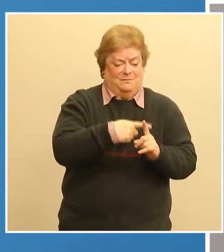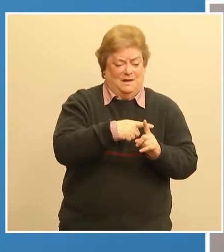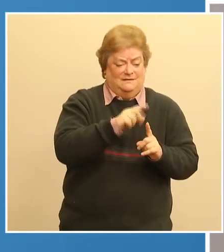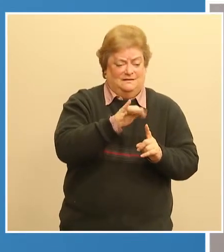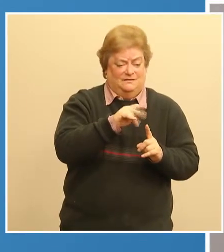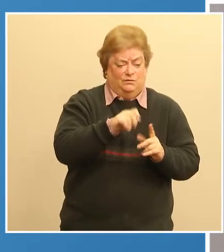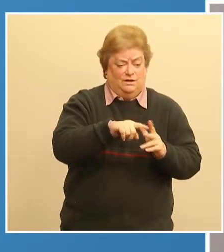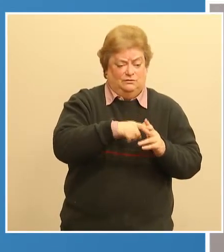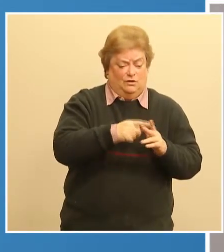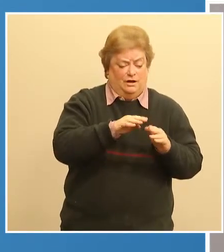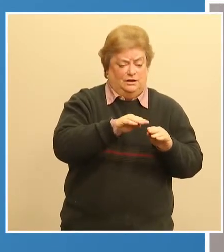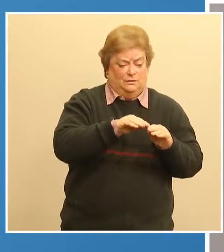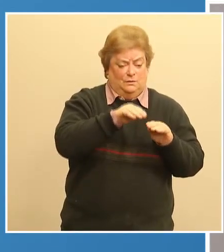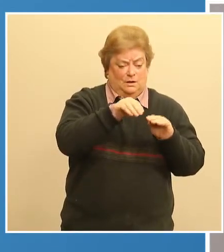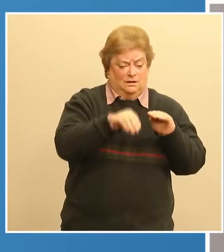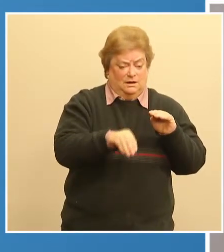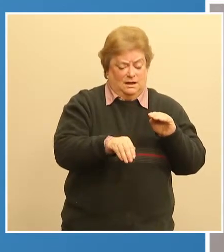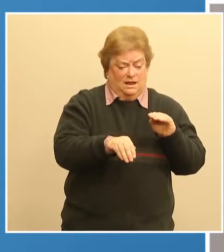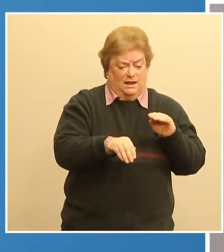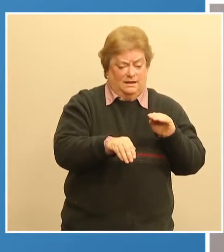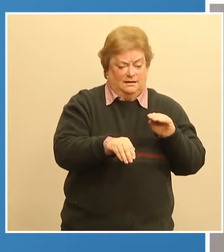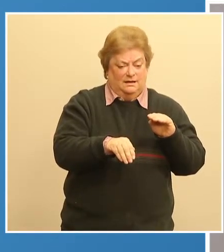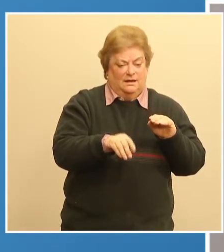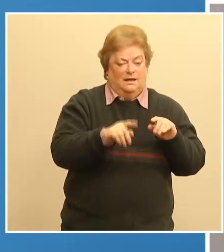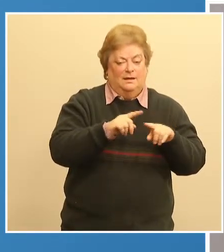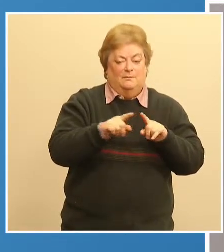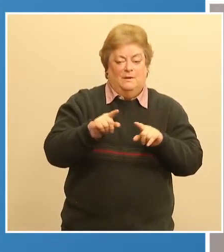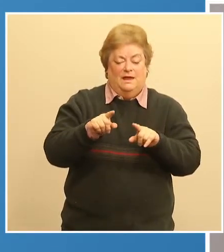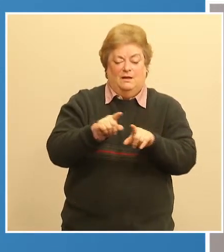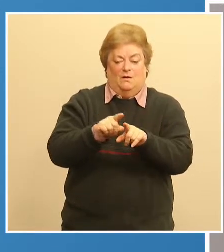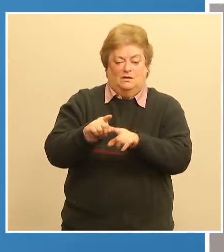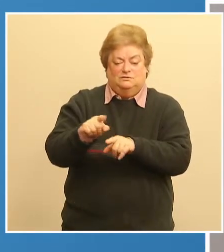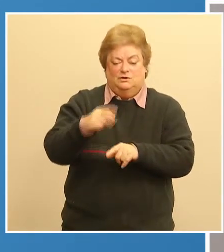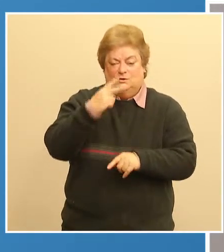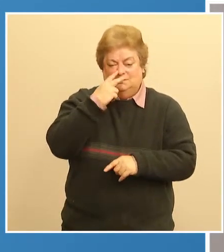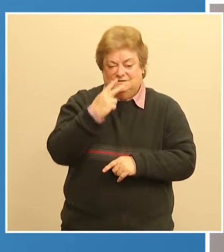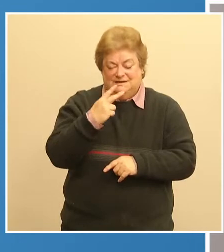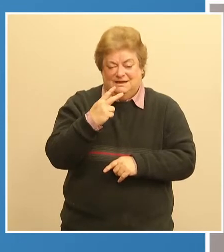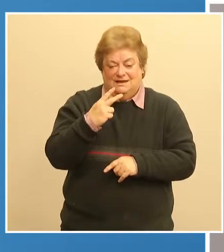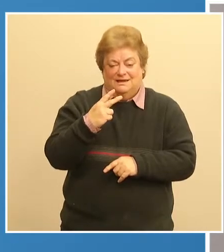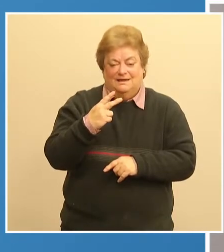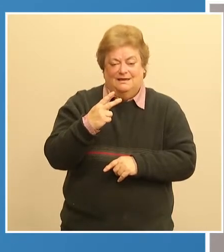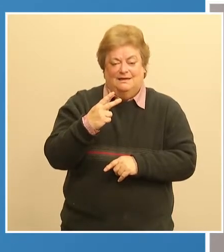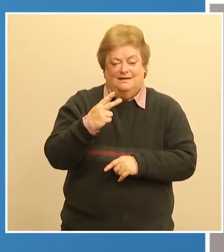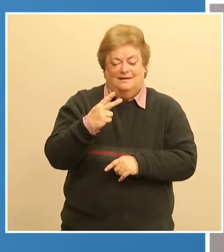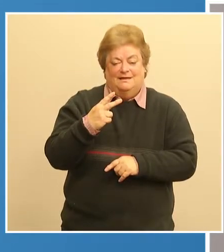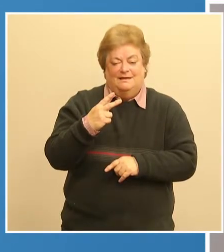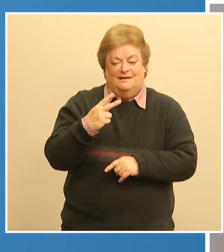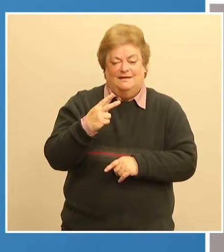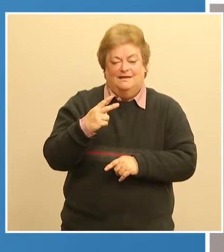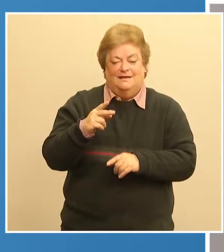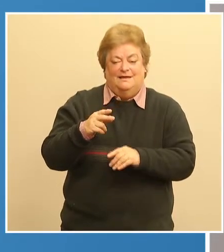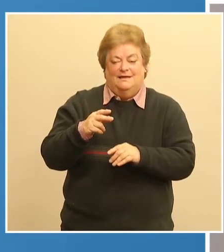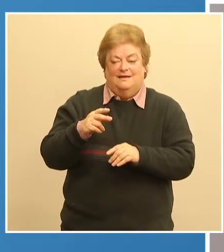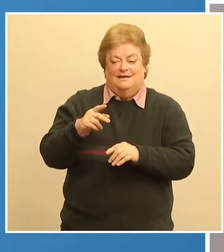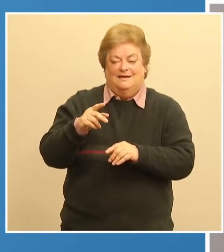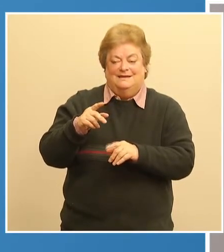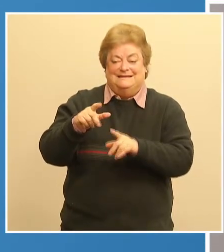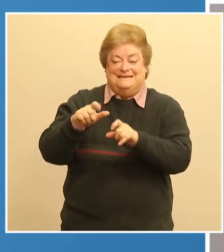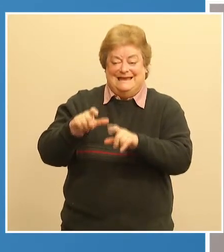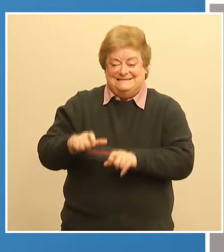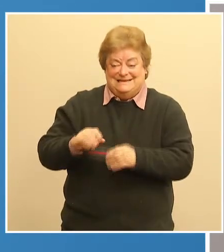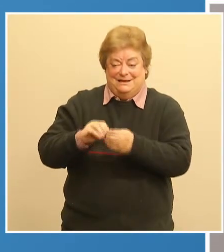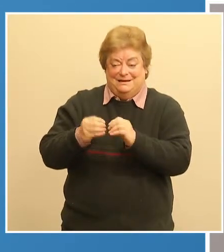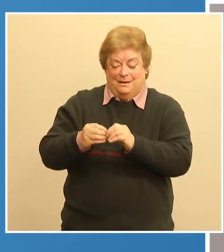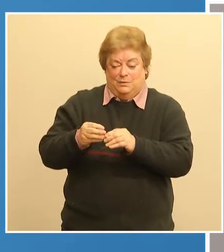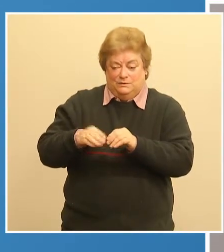rate declining, for example, but you also really increased your testing, then the reason